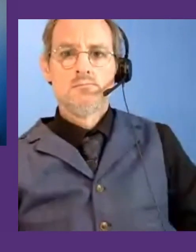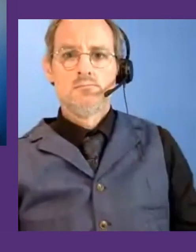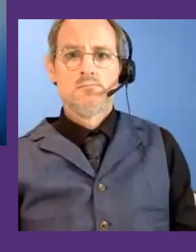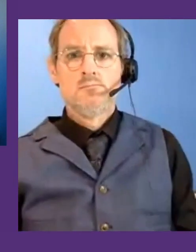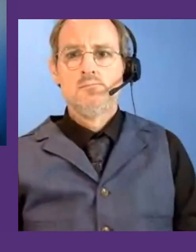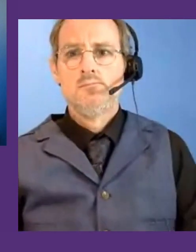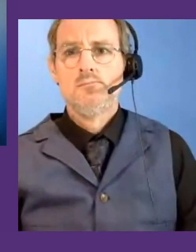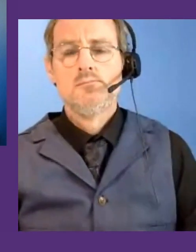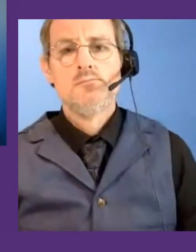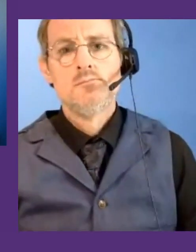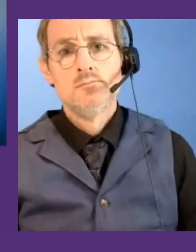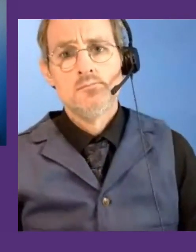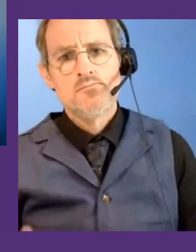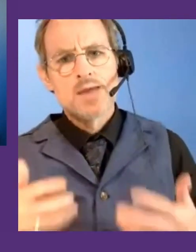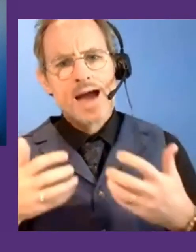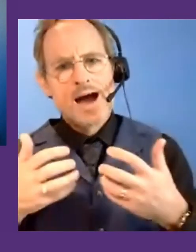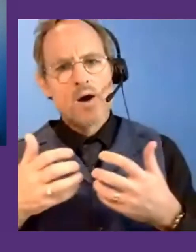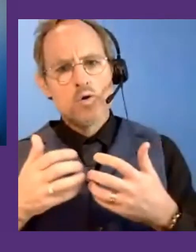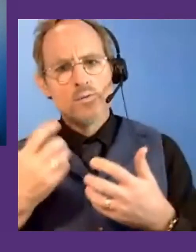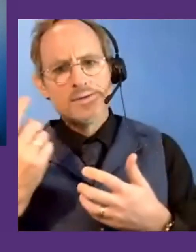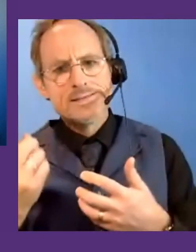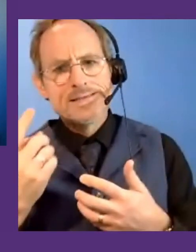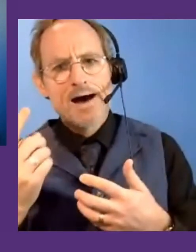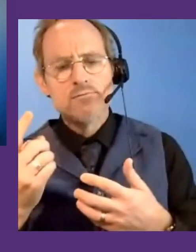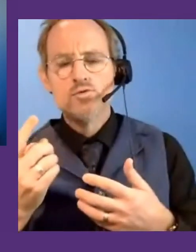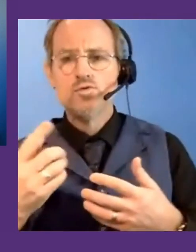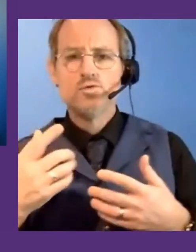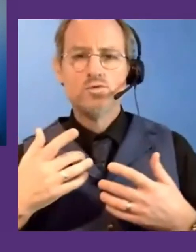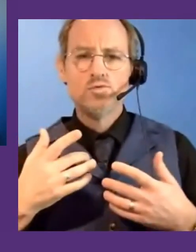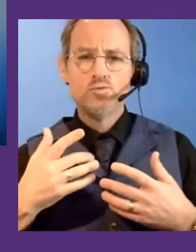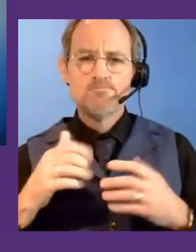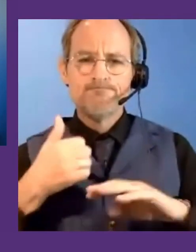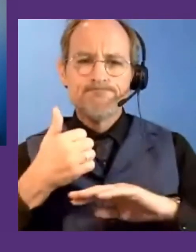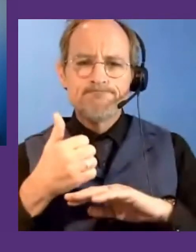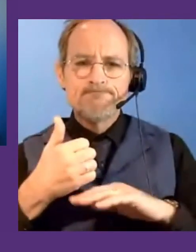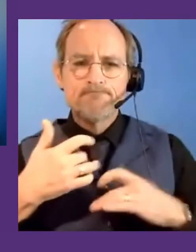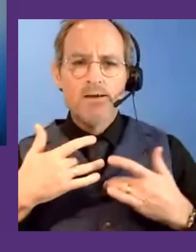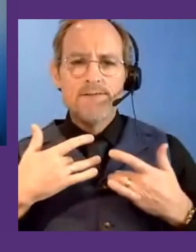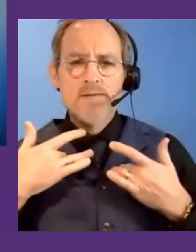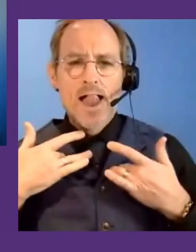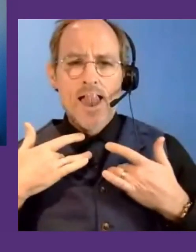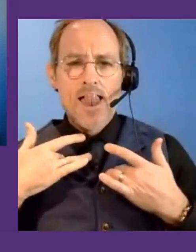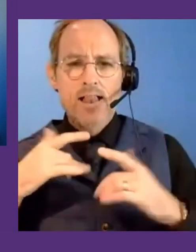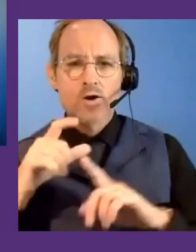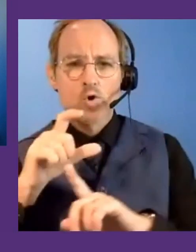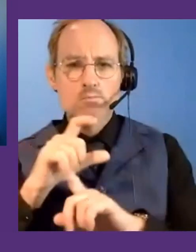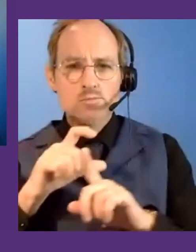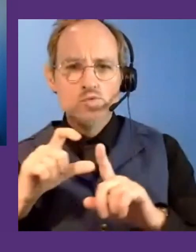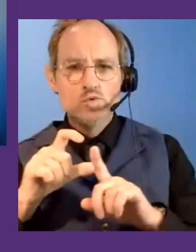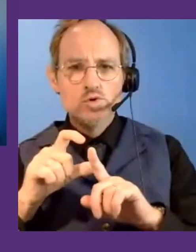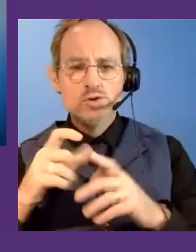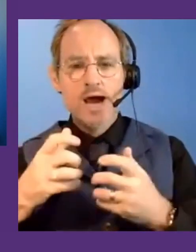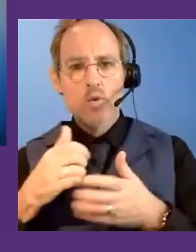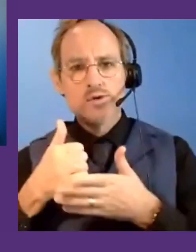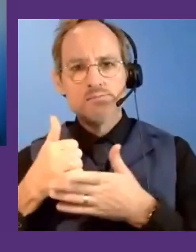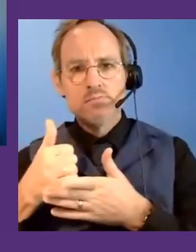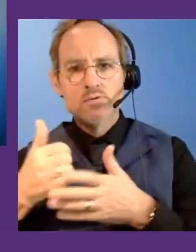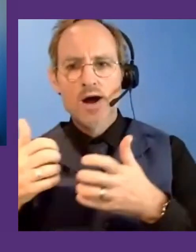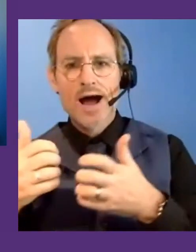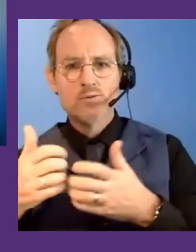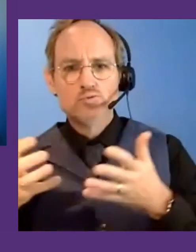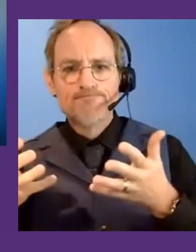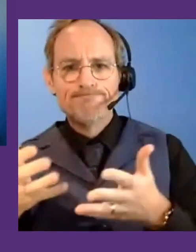Are there steps that we're going to be able to do to support that? How can we work to enable the Valuable 500 mission? Are there particular things you can